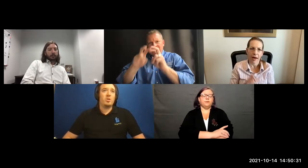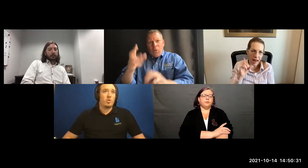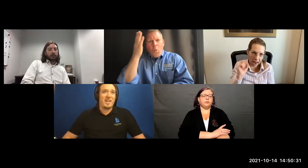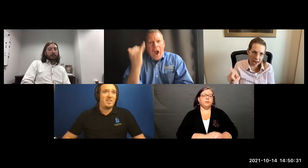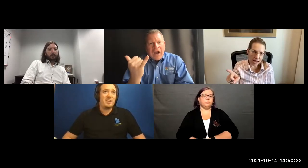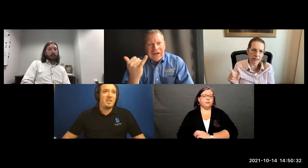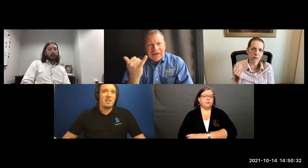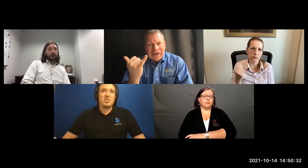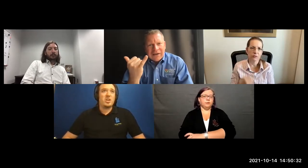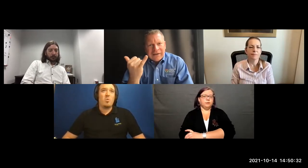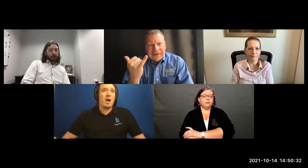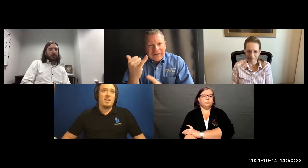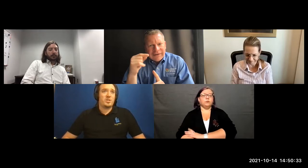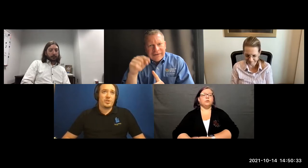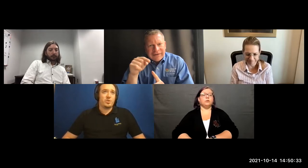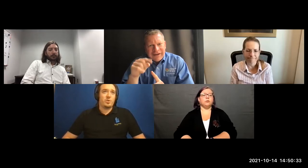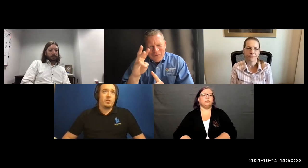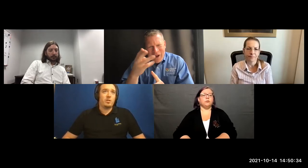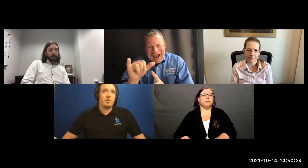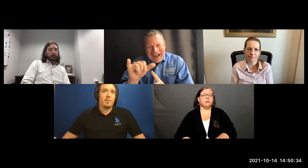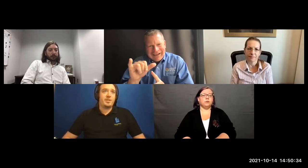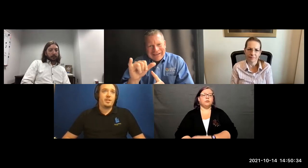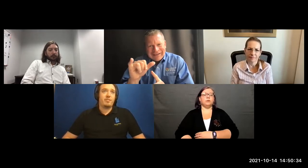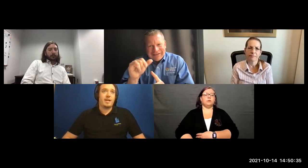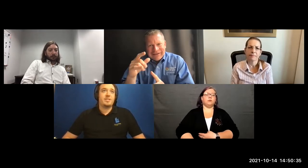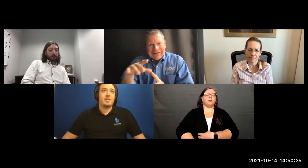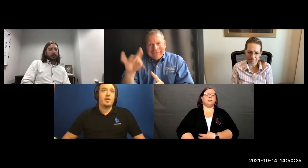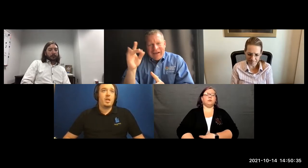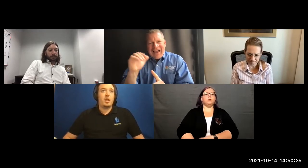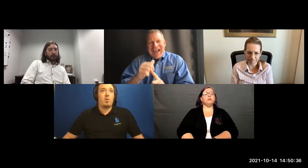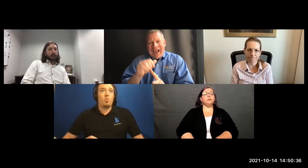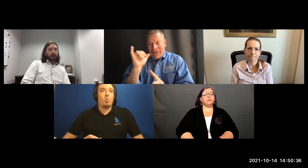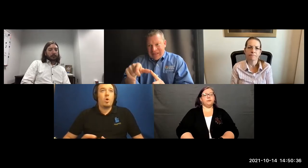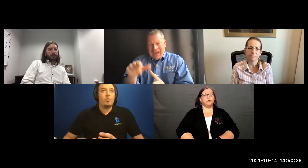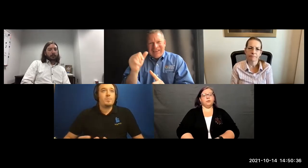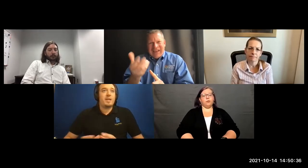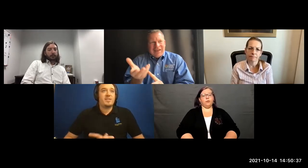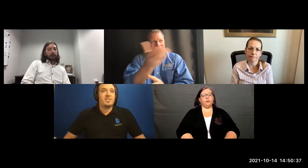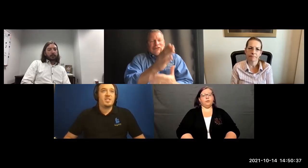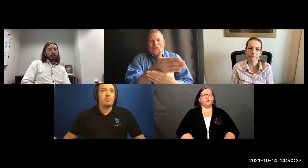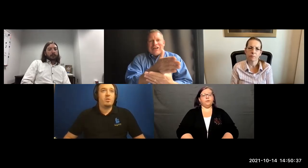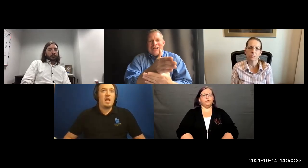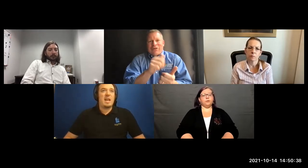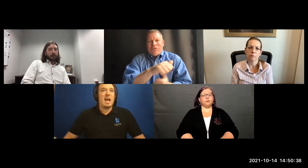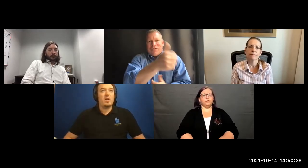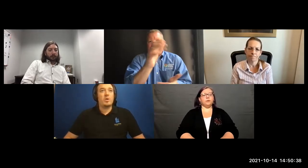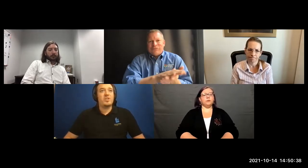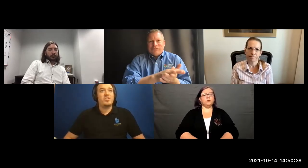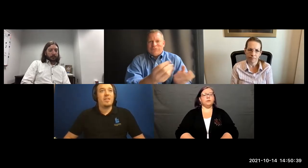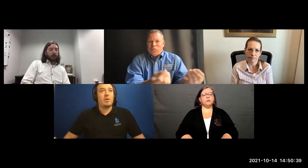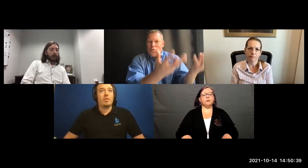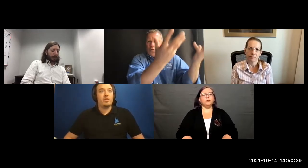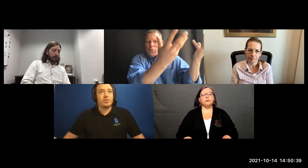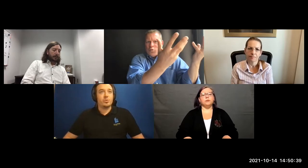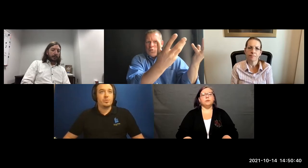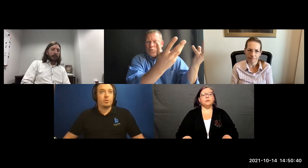well, great. Let's look at why that's doing so well, that particular facet, and what's making that successful, and how can we